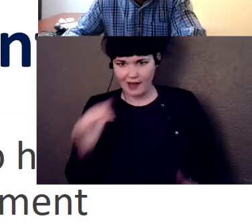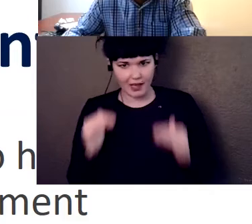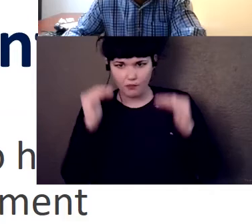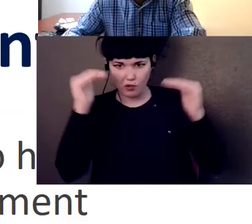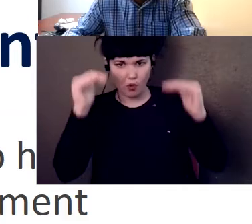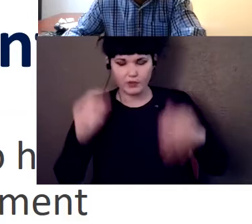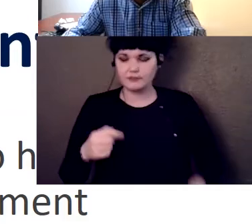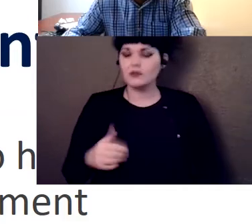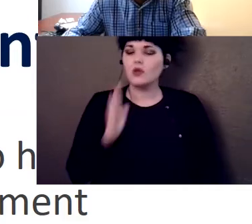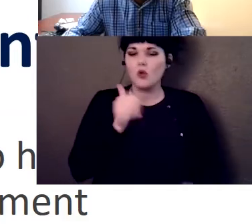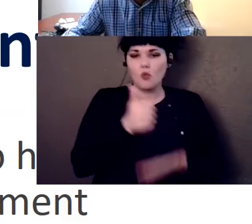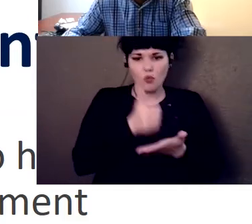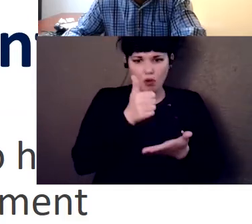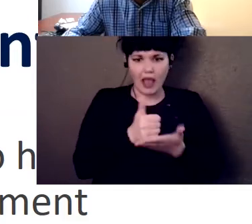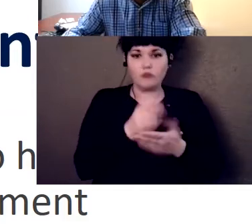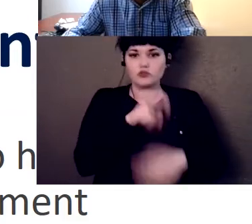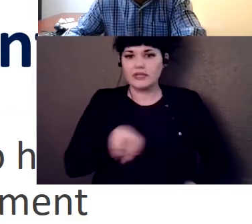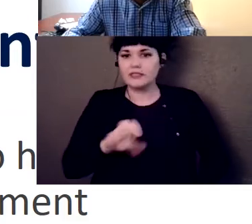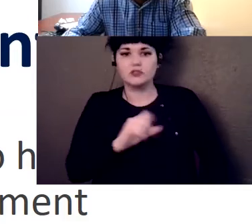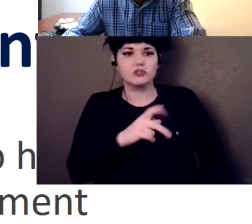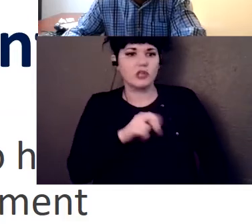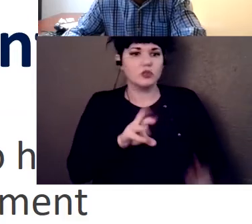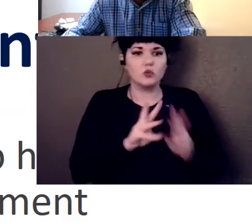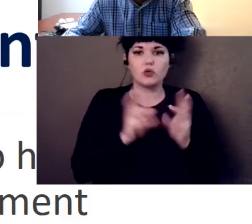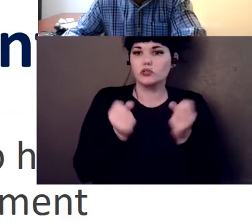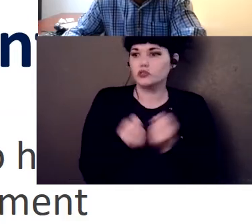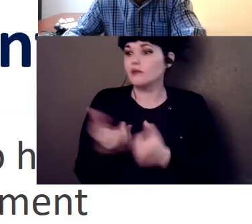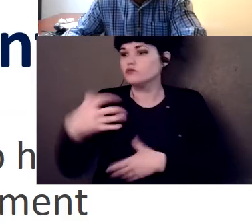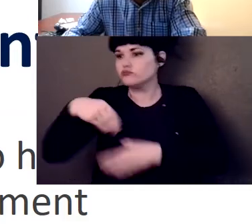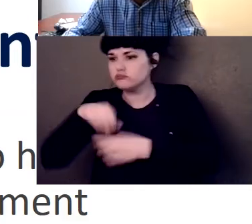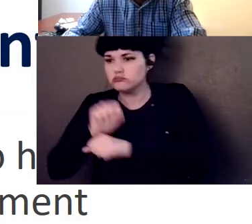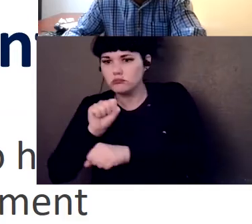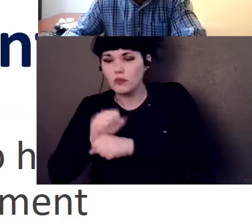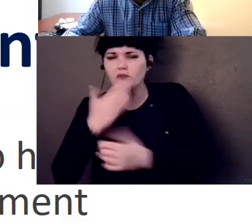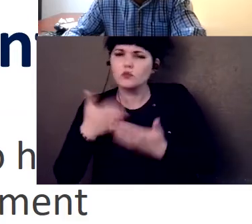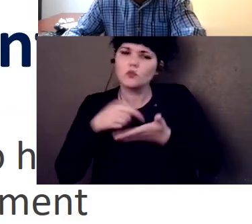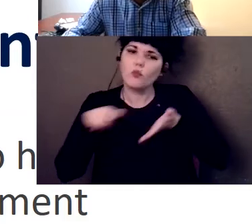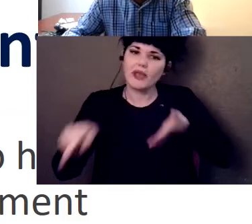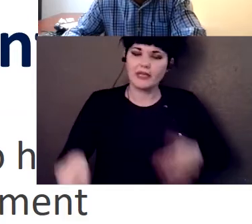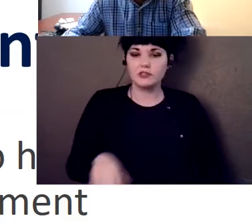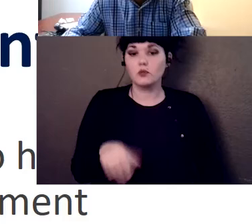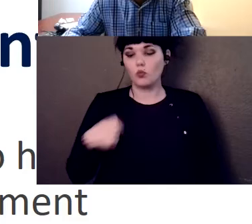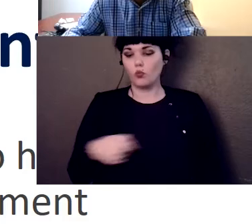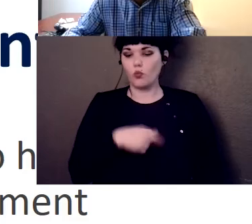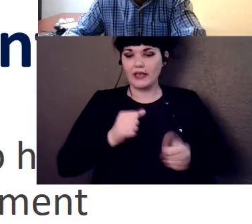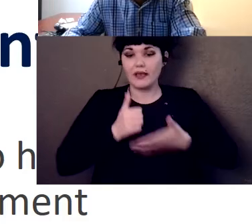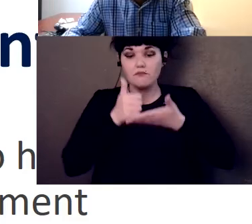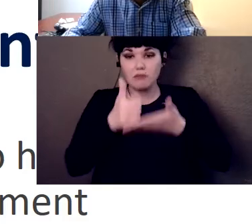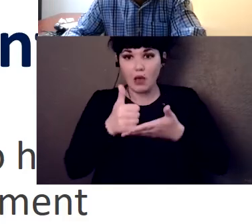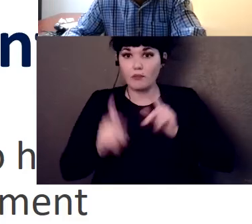from sheltered workshops to inclusive employment for at least minimum wage, DRNY could assist recipients of Social